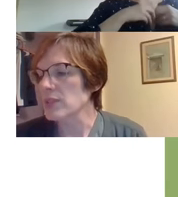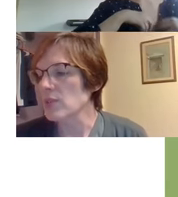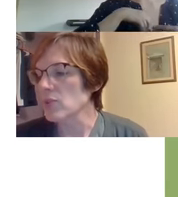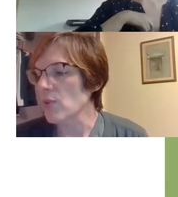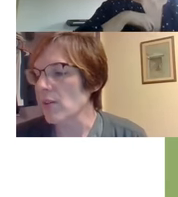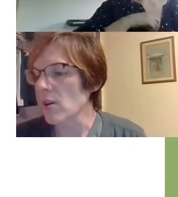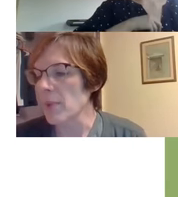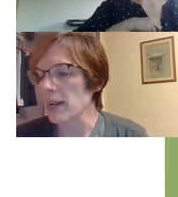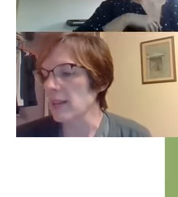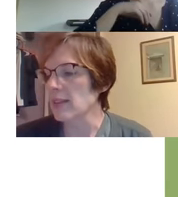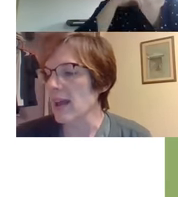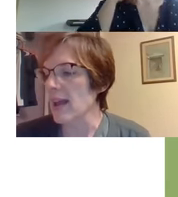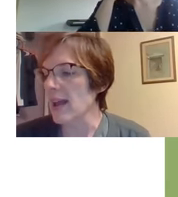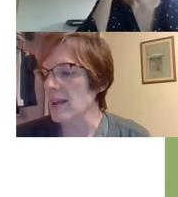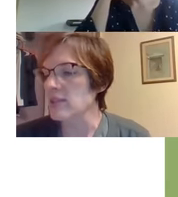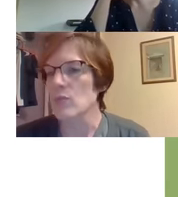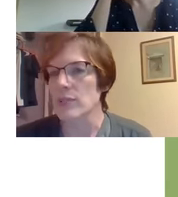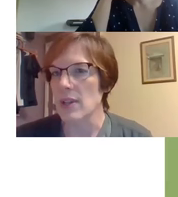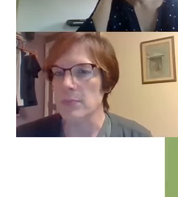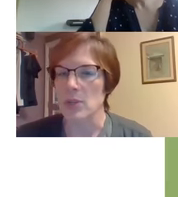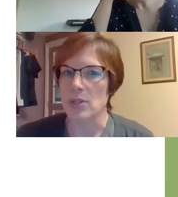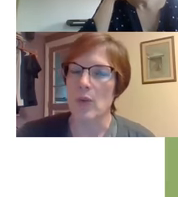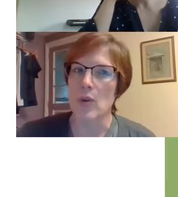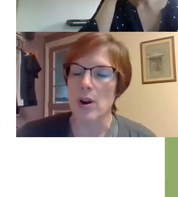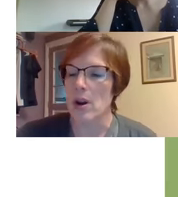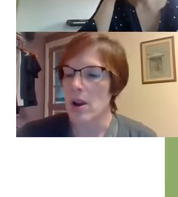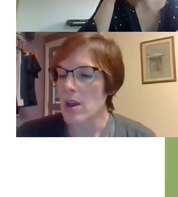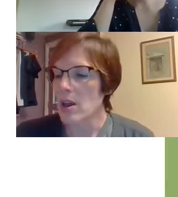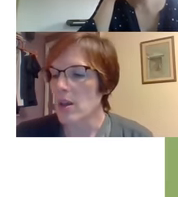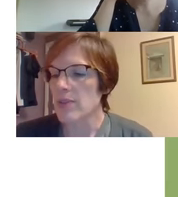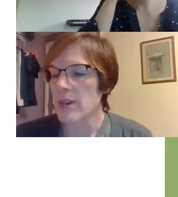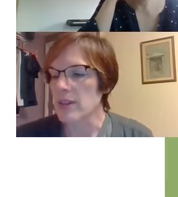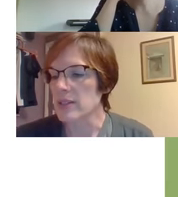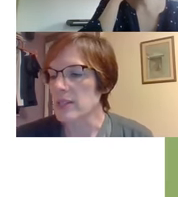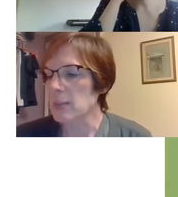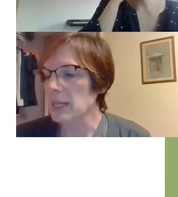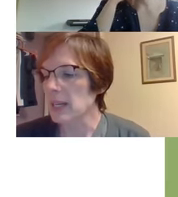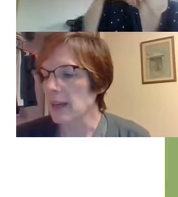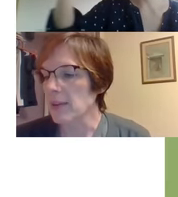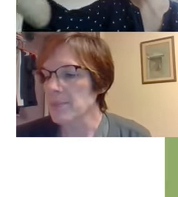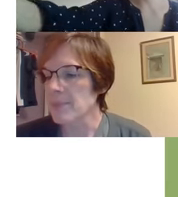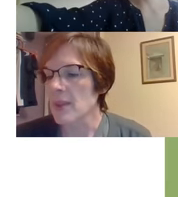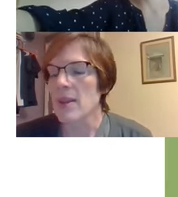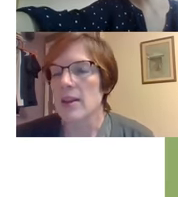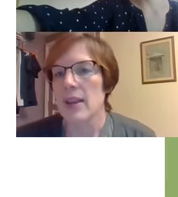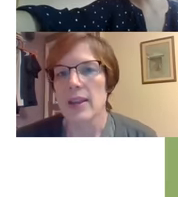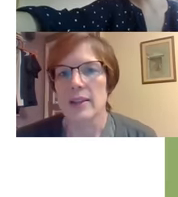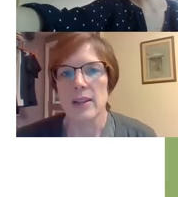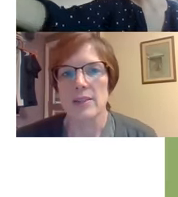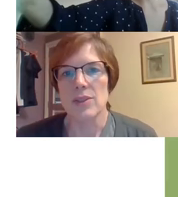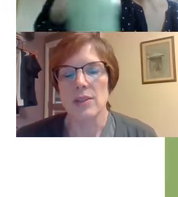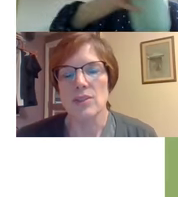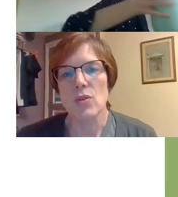network of cells throughout our body that has receptors for the CBD.